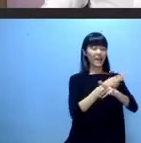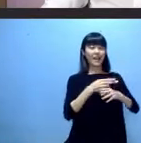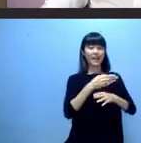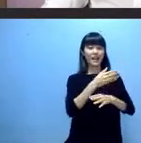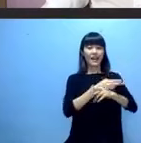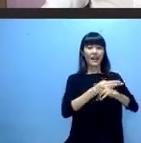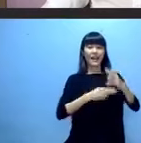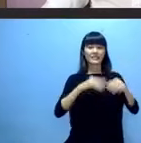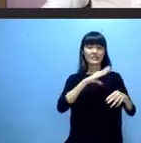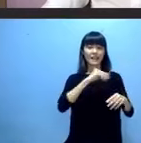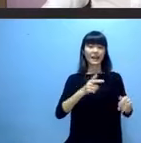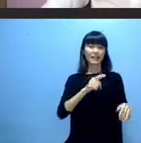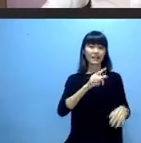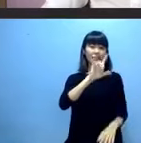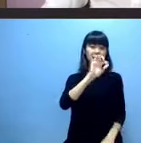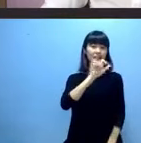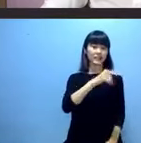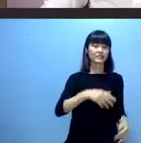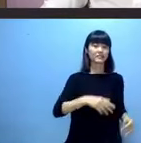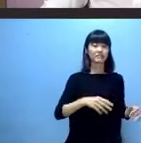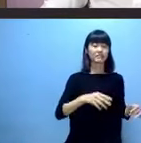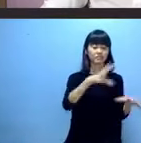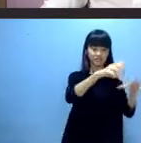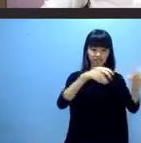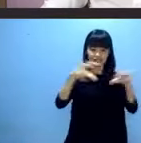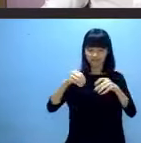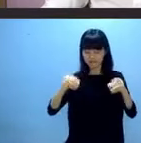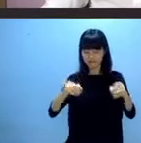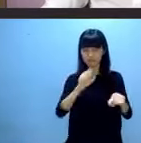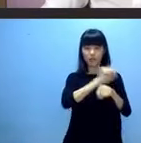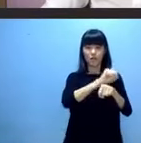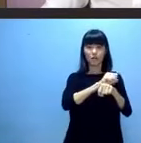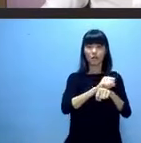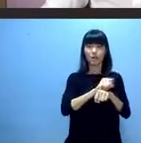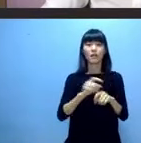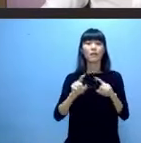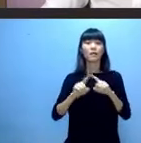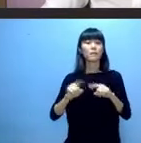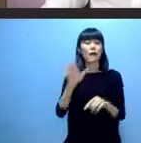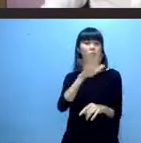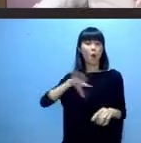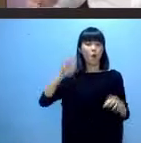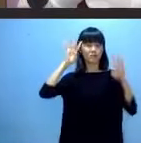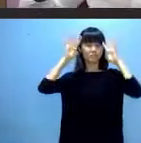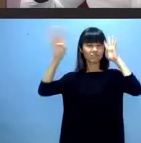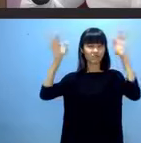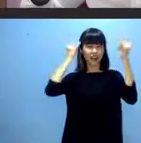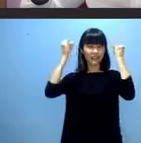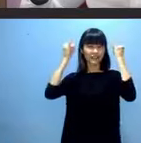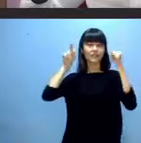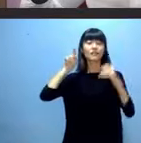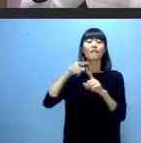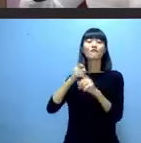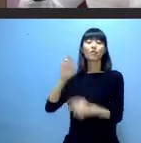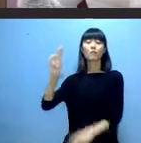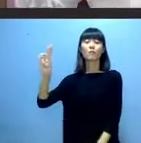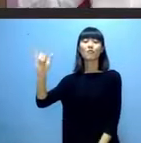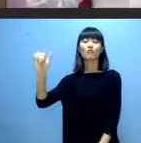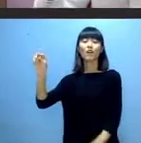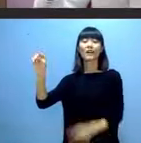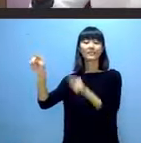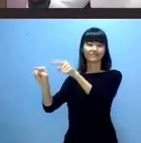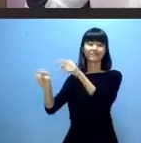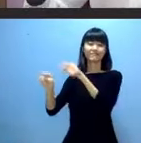together all these things. Yeah, but all the ideas Beautiful. Are all generated from him. Yeah. And do you then, because of that, have